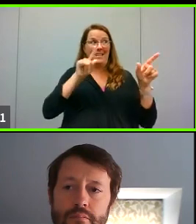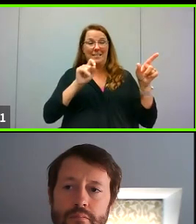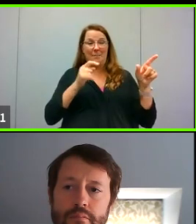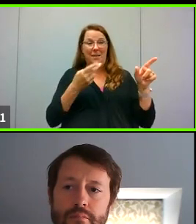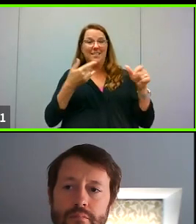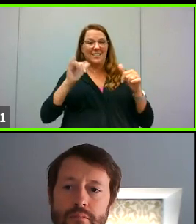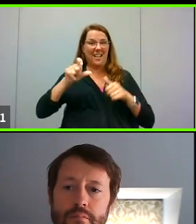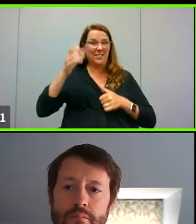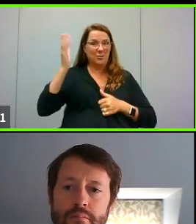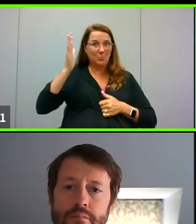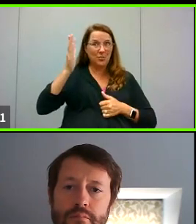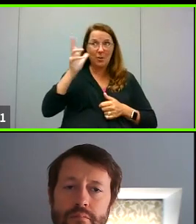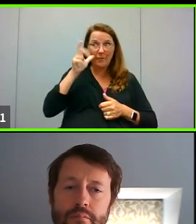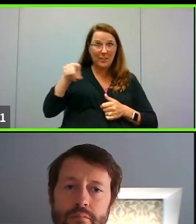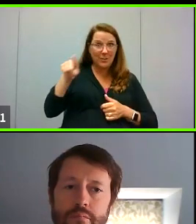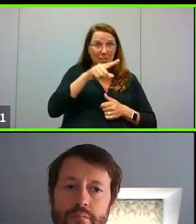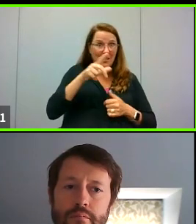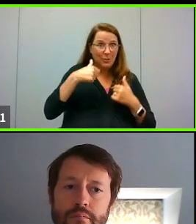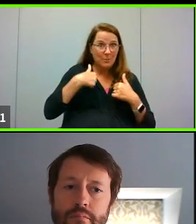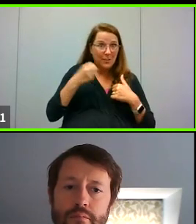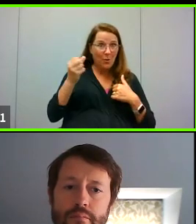presenting. I hope you all can hear me okay.